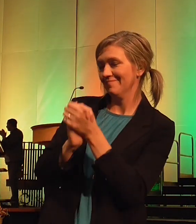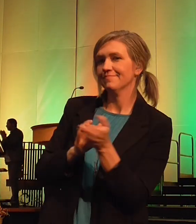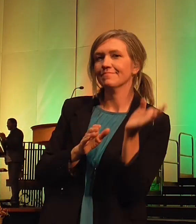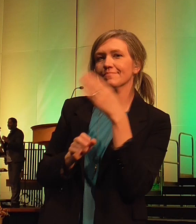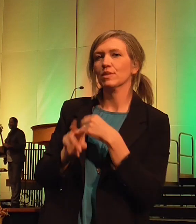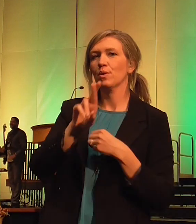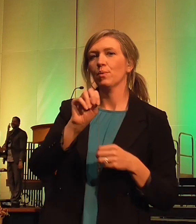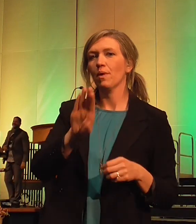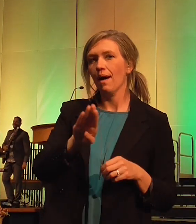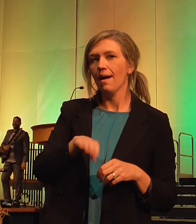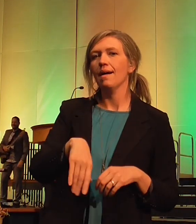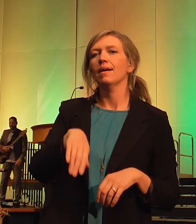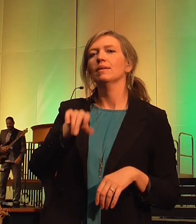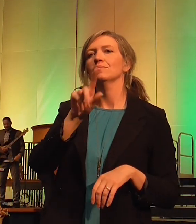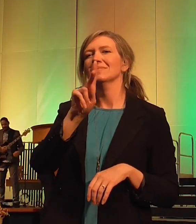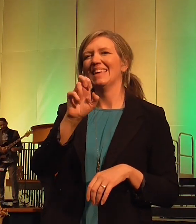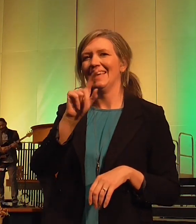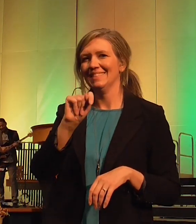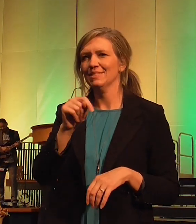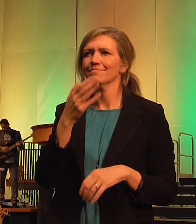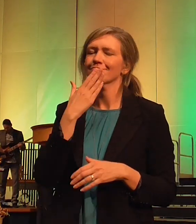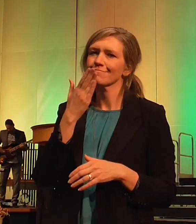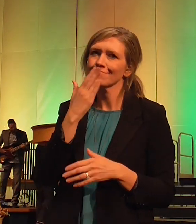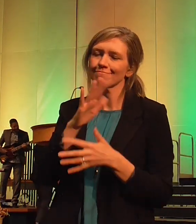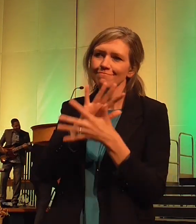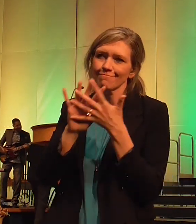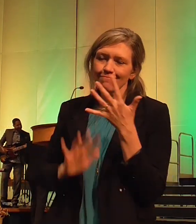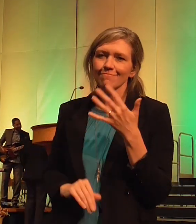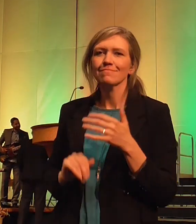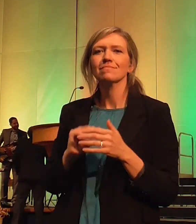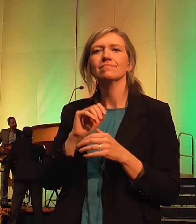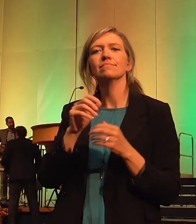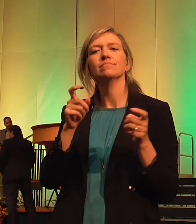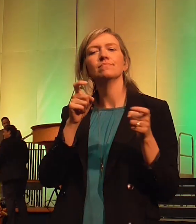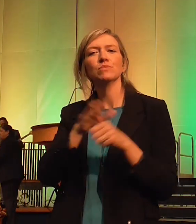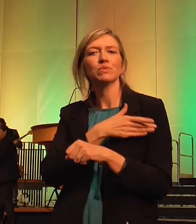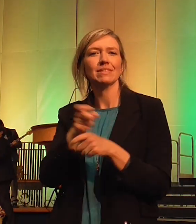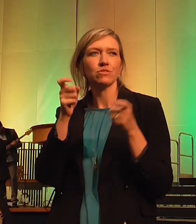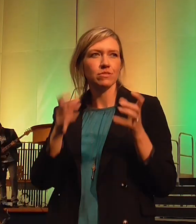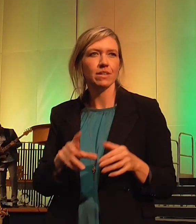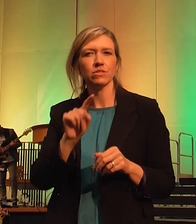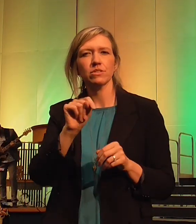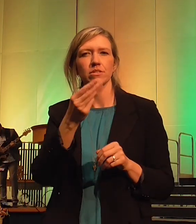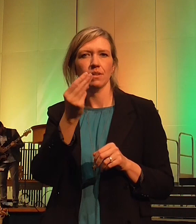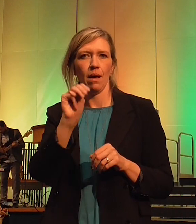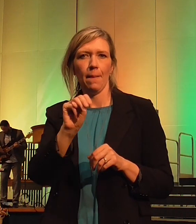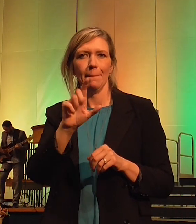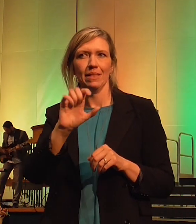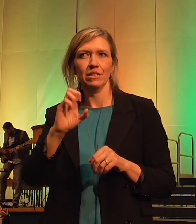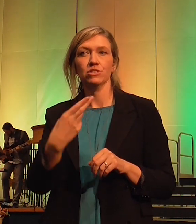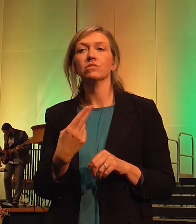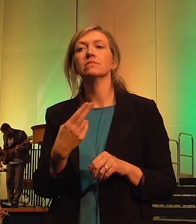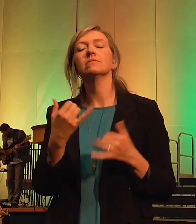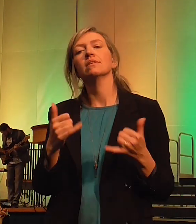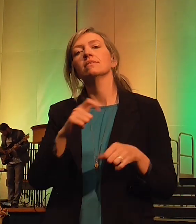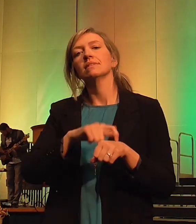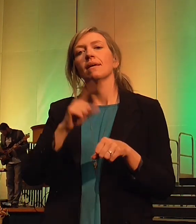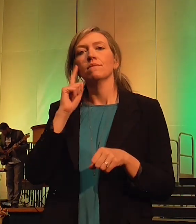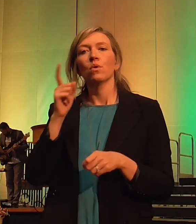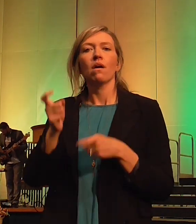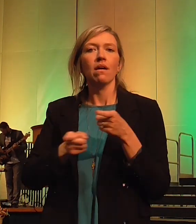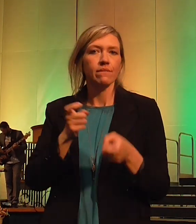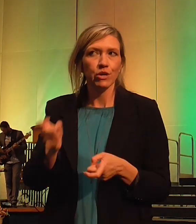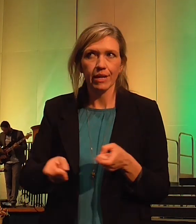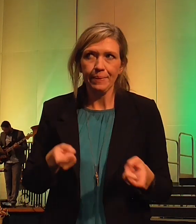Rob Lowe, Dr. Kent Rautenstrauss, so grateful for all of you. Our music director, Tom Litch. We're going to move into our time